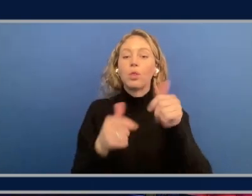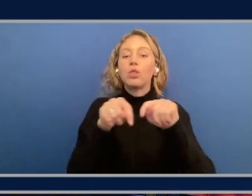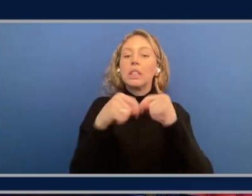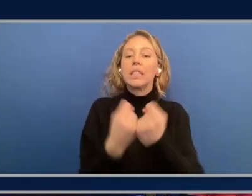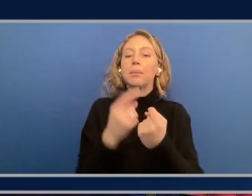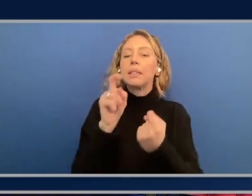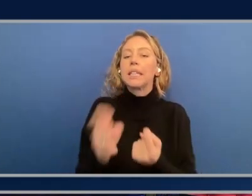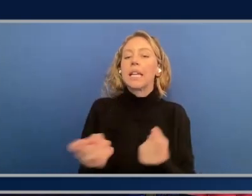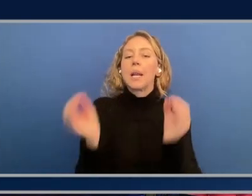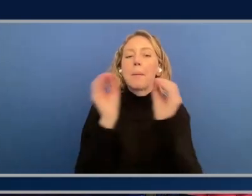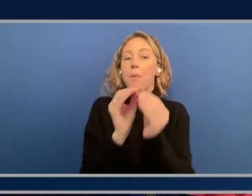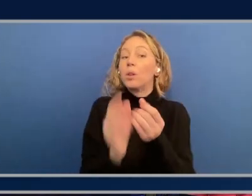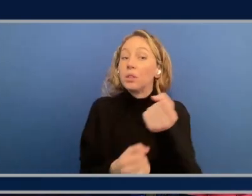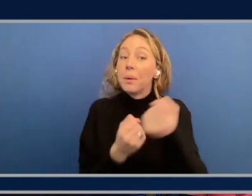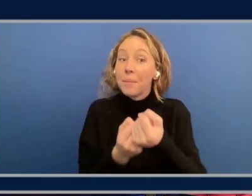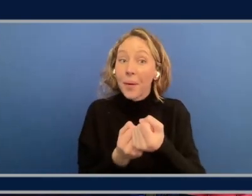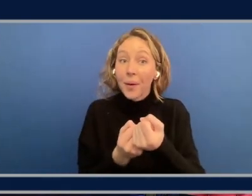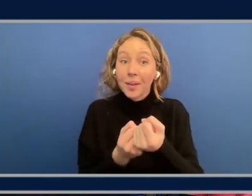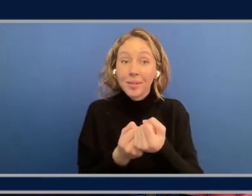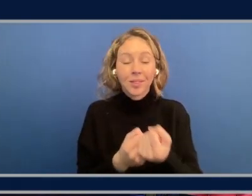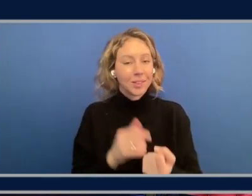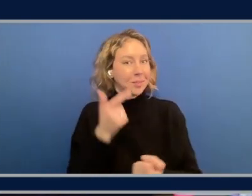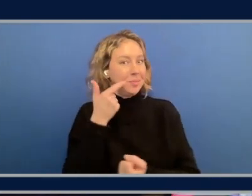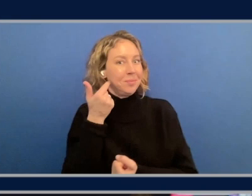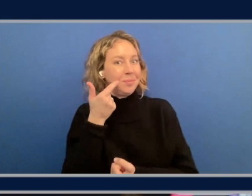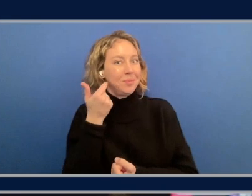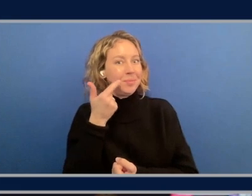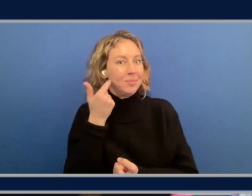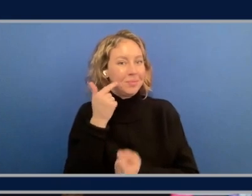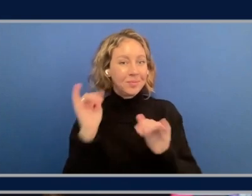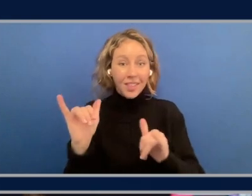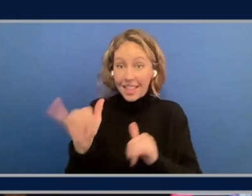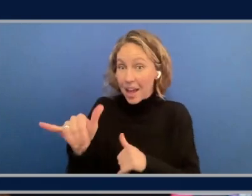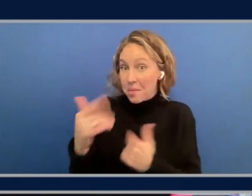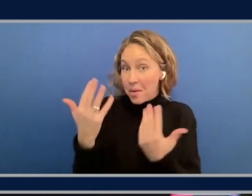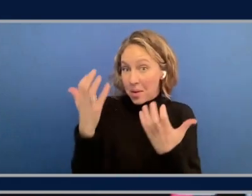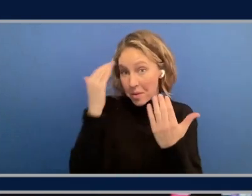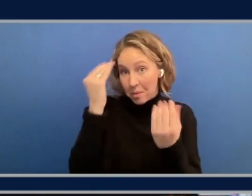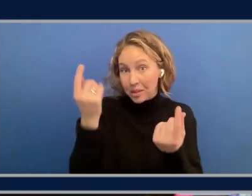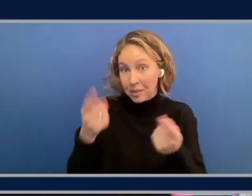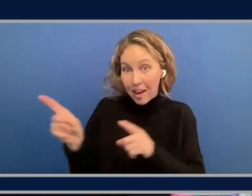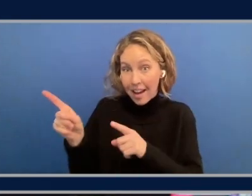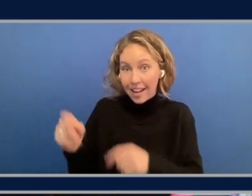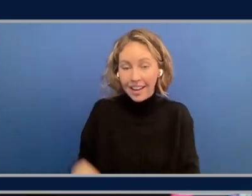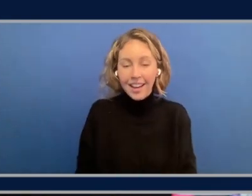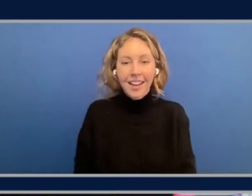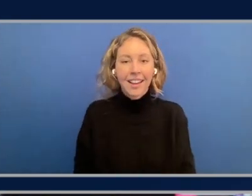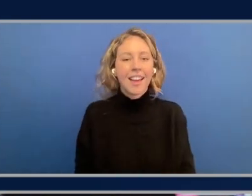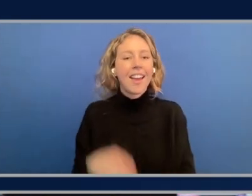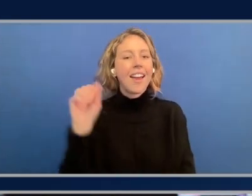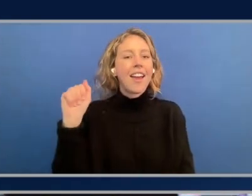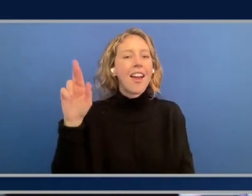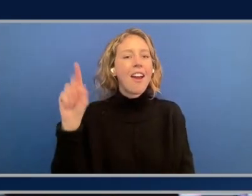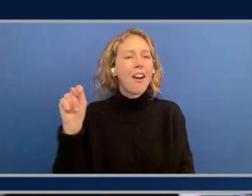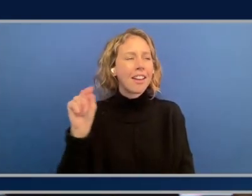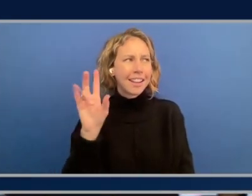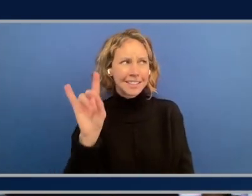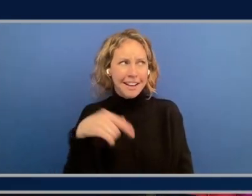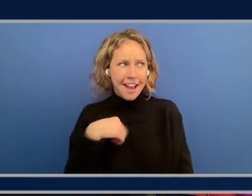some more support. You want to understand go. what's going on. So It's like I saw it once before. See that?